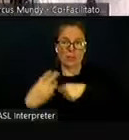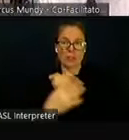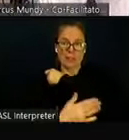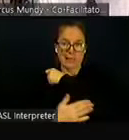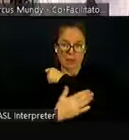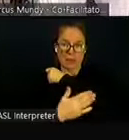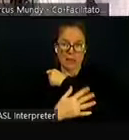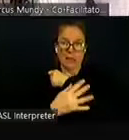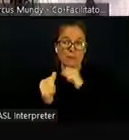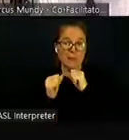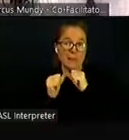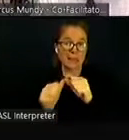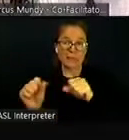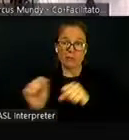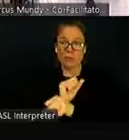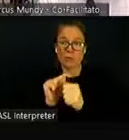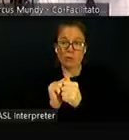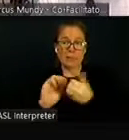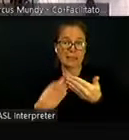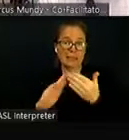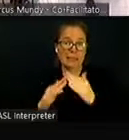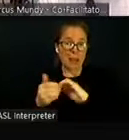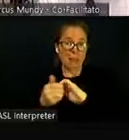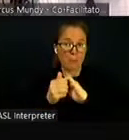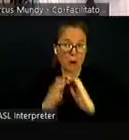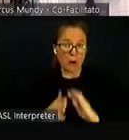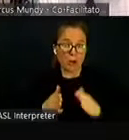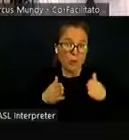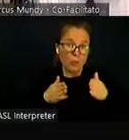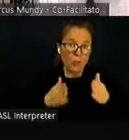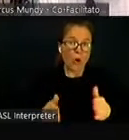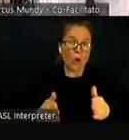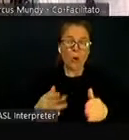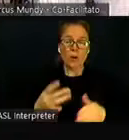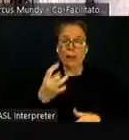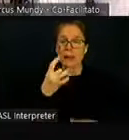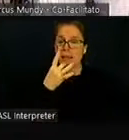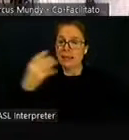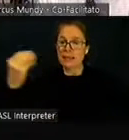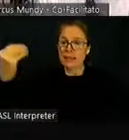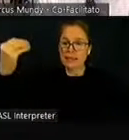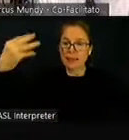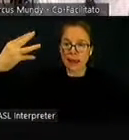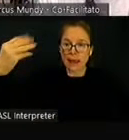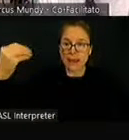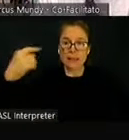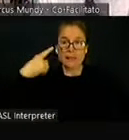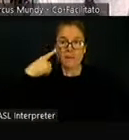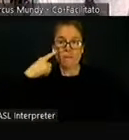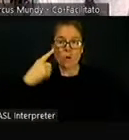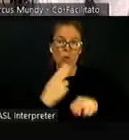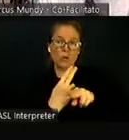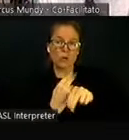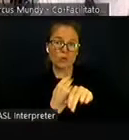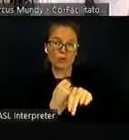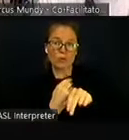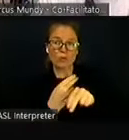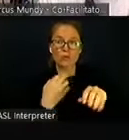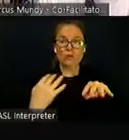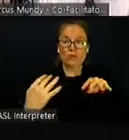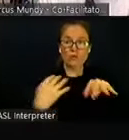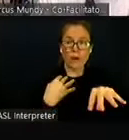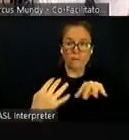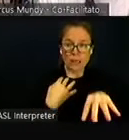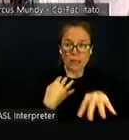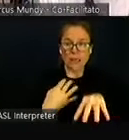work with our city partners to work on roads, traffic signals, as Chair Harrington mentioned, the bicycle safety, bicycle